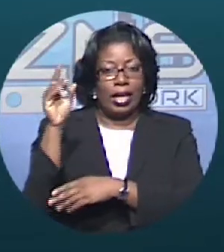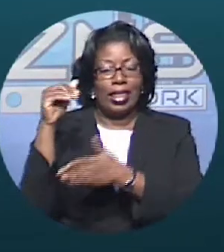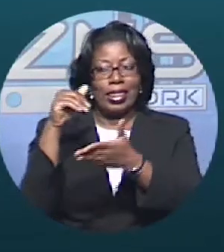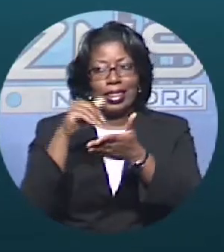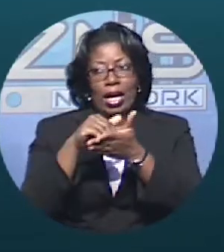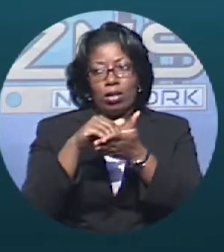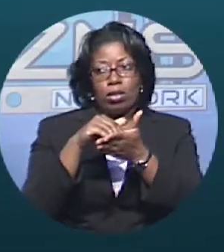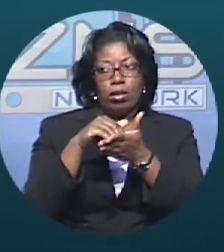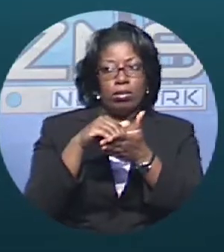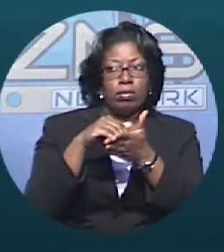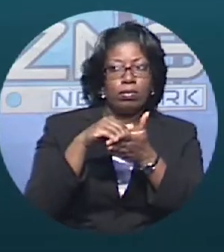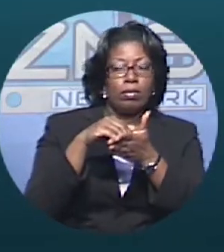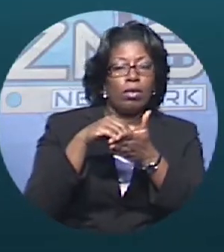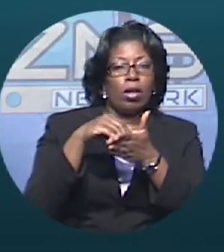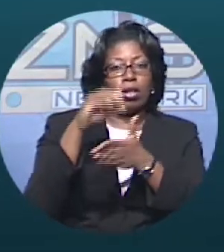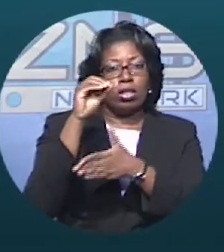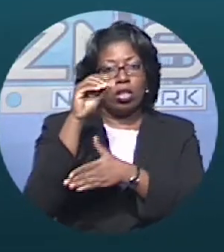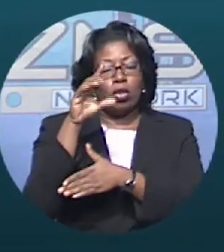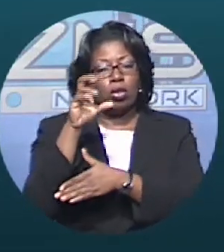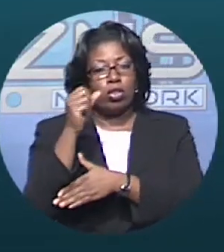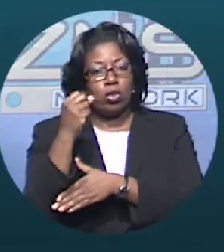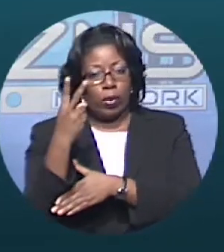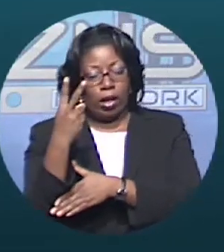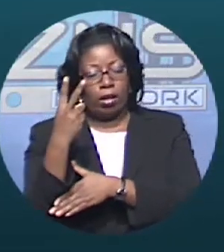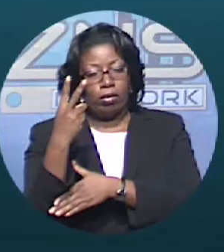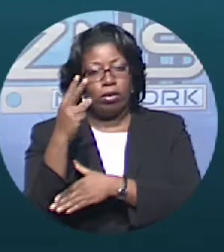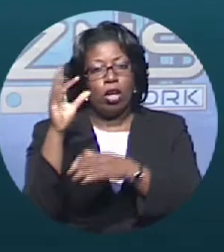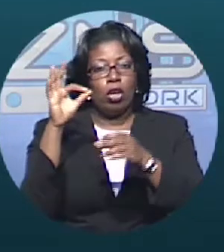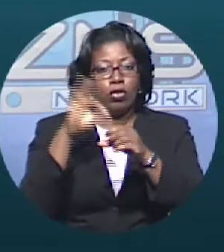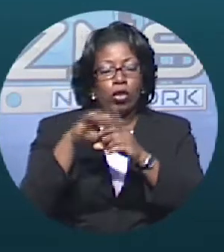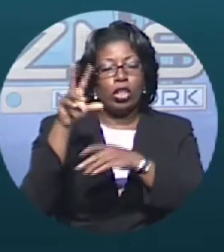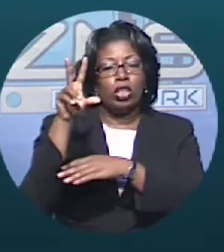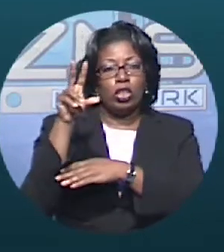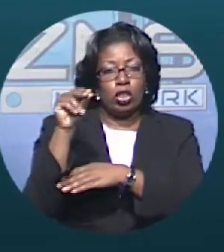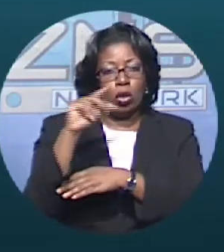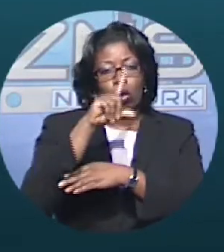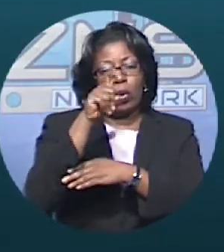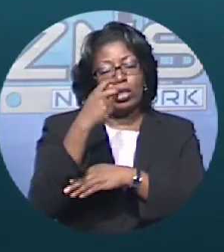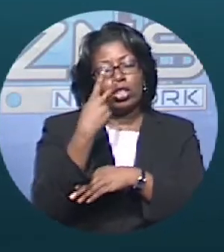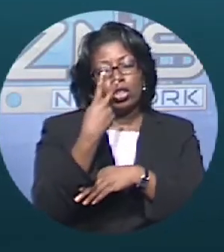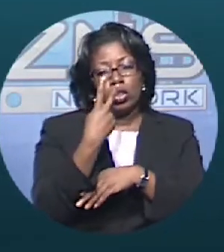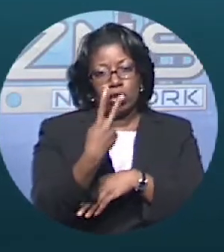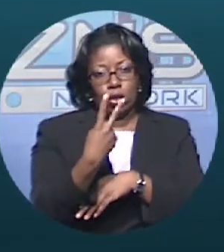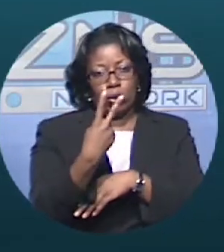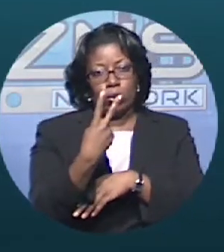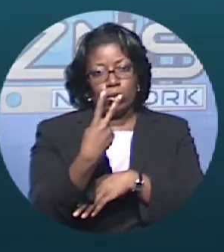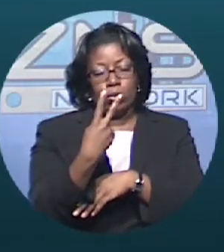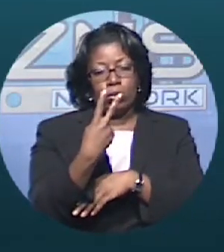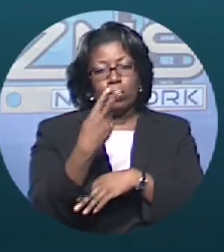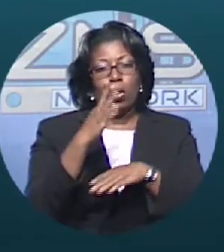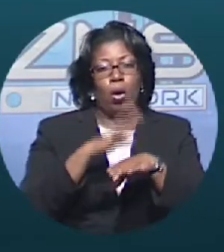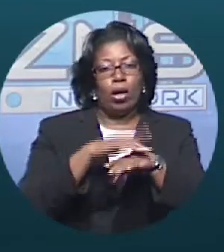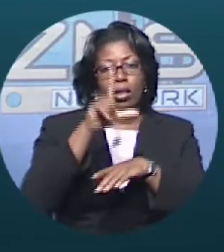people, or 60.9%, voted no. For question two, on a national lottery,